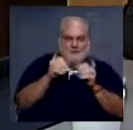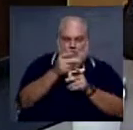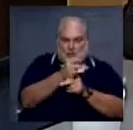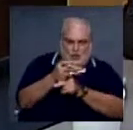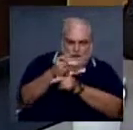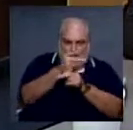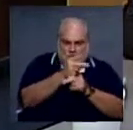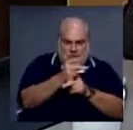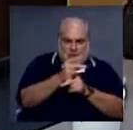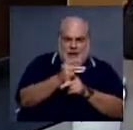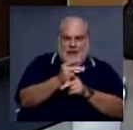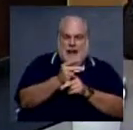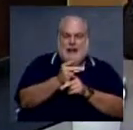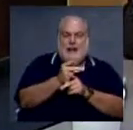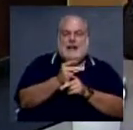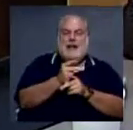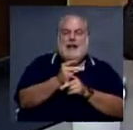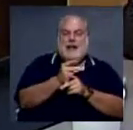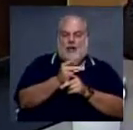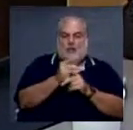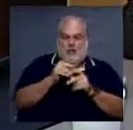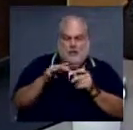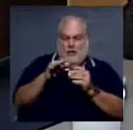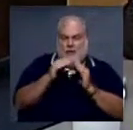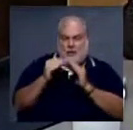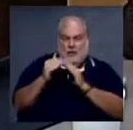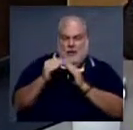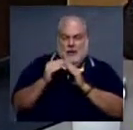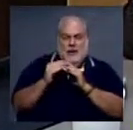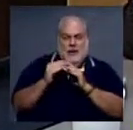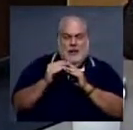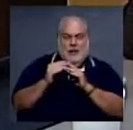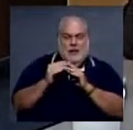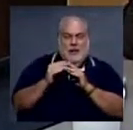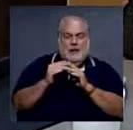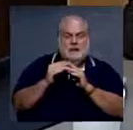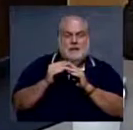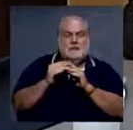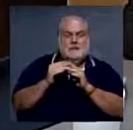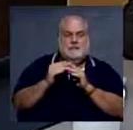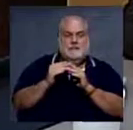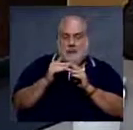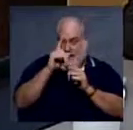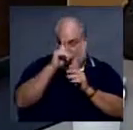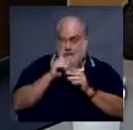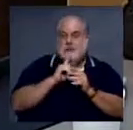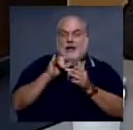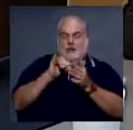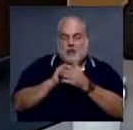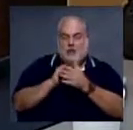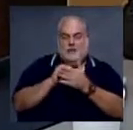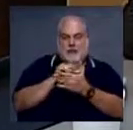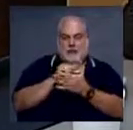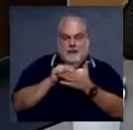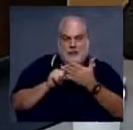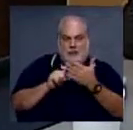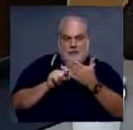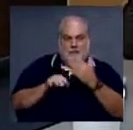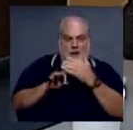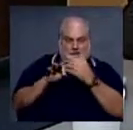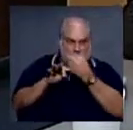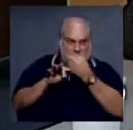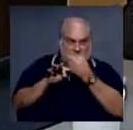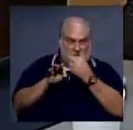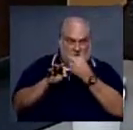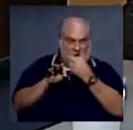lack of mentors in the community and people that they can see that look like them. I guarantee you those are going to be our findings. So